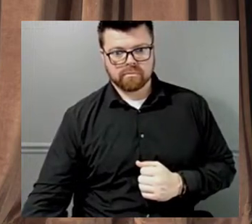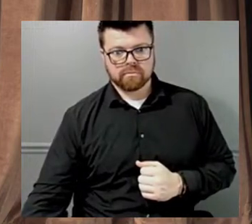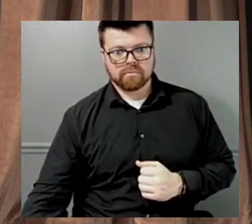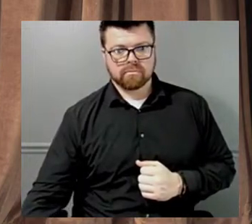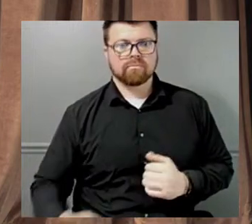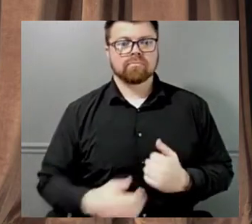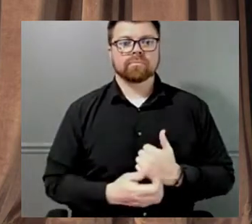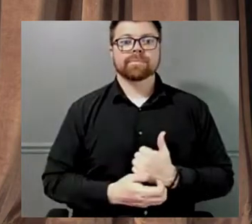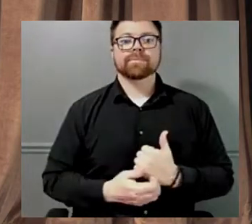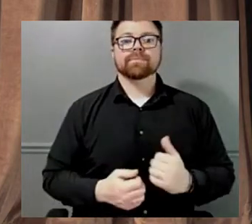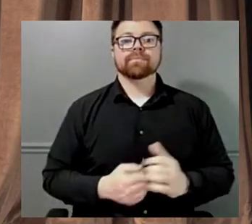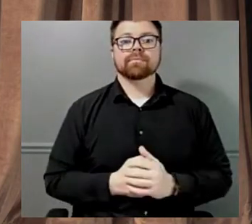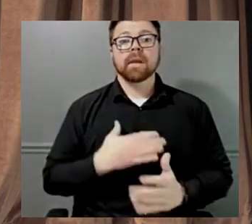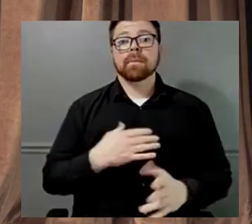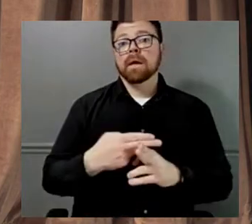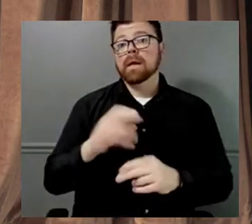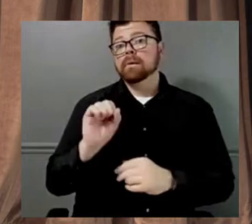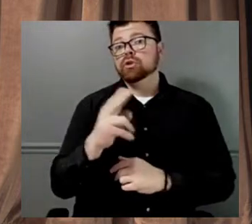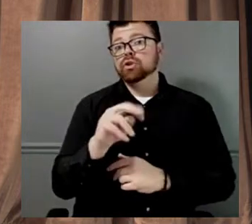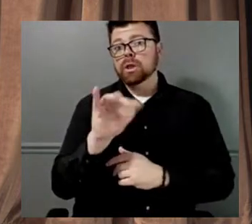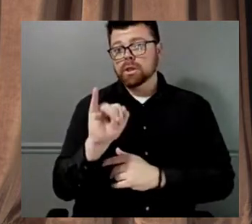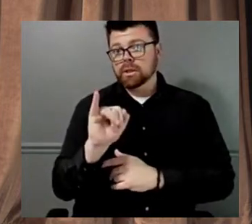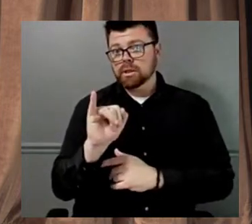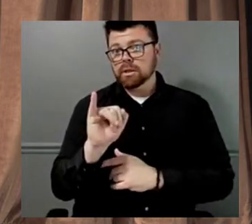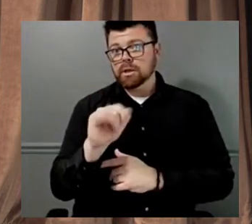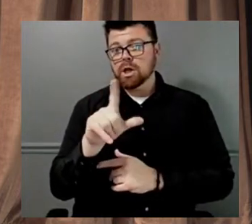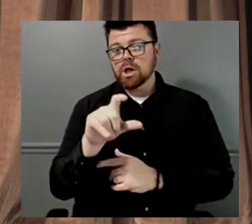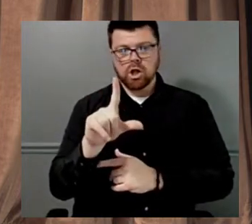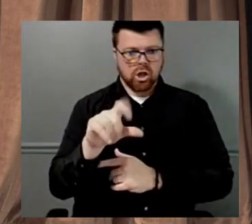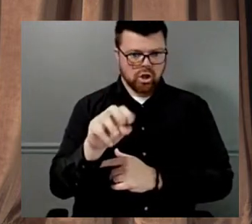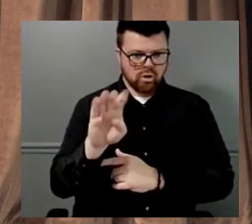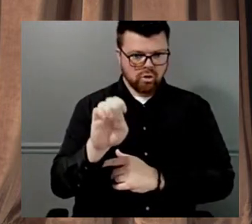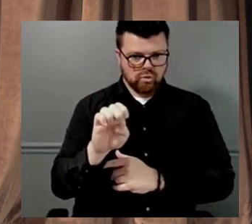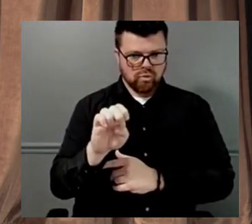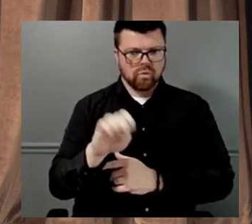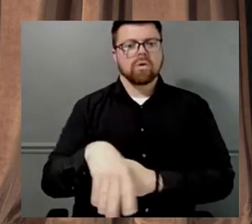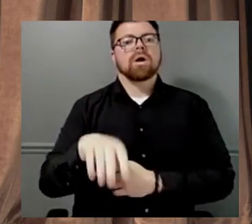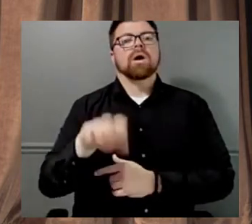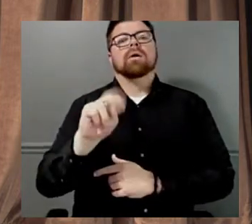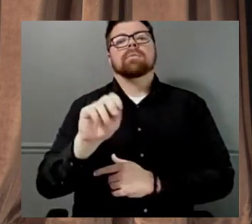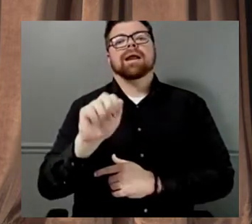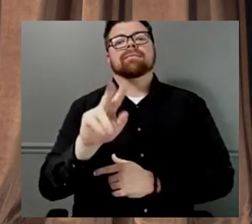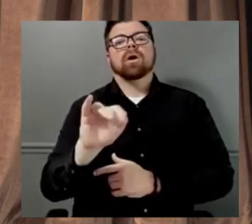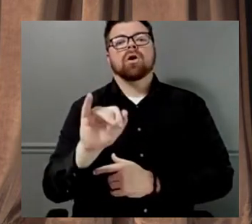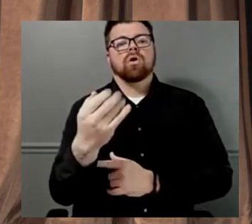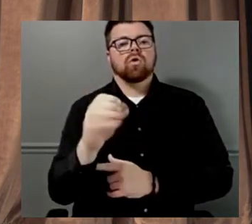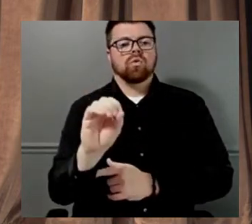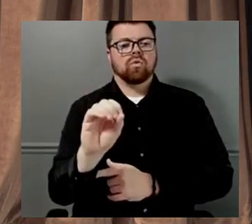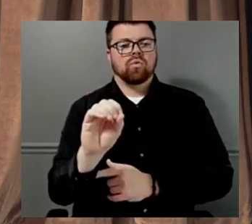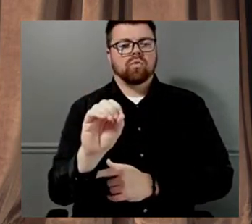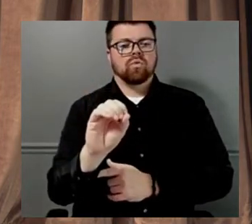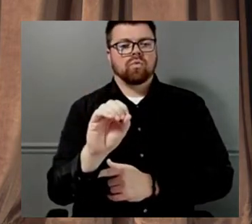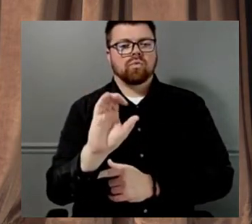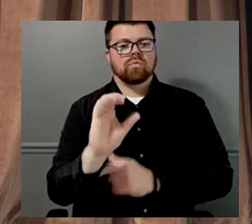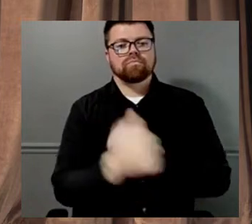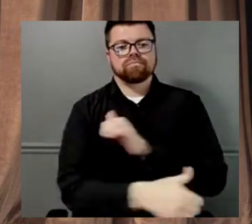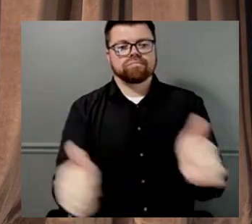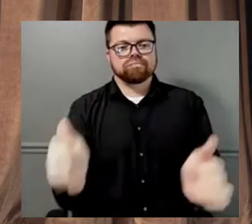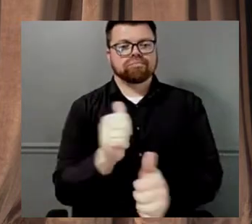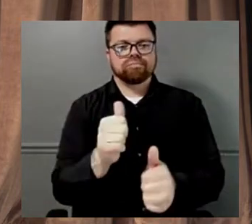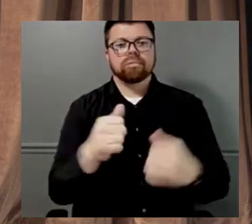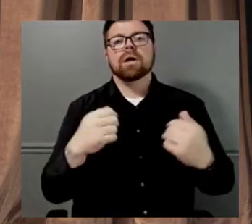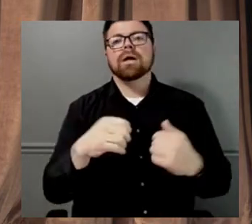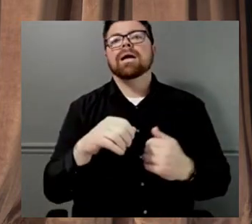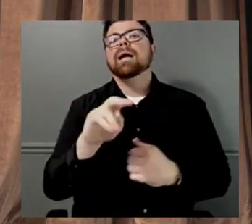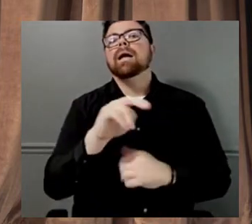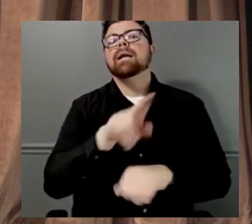shigan. My name is Shelley Lowe. I'm Navajo. I'm originally from Ganado, Arizona, and I'm chair of the National Endowment for the Humanities. I